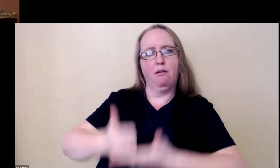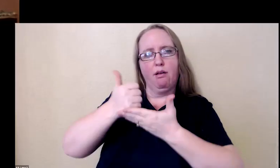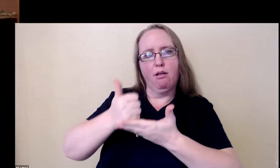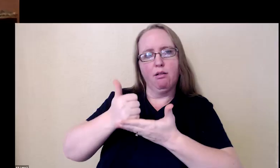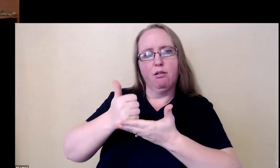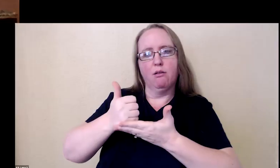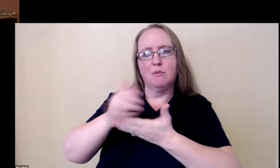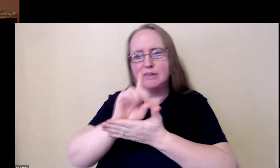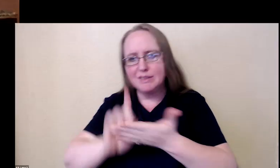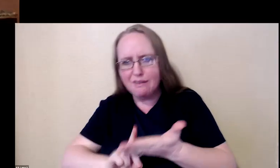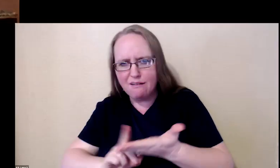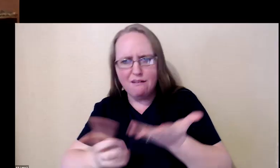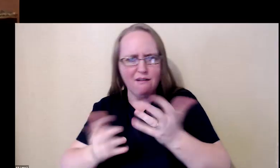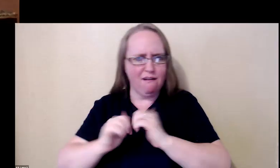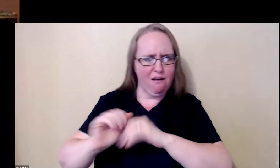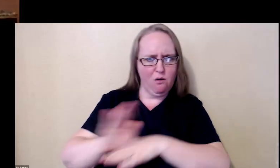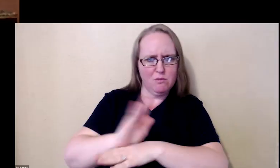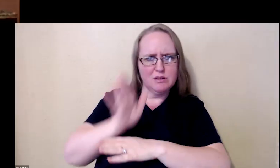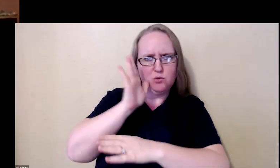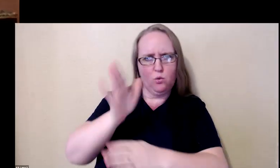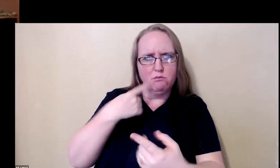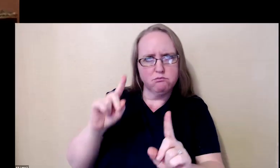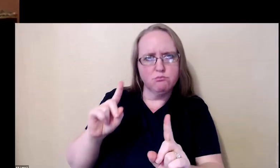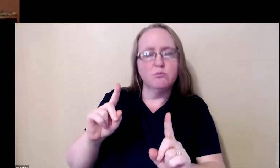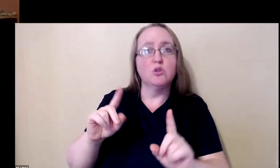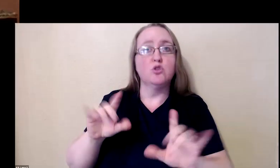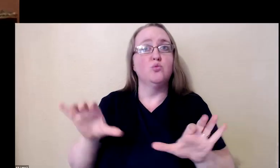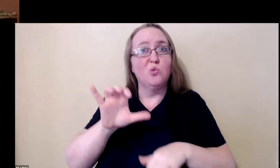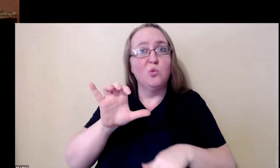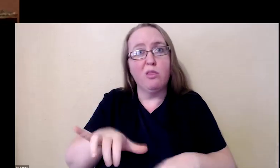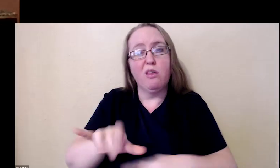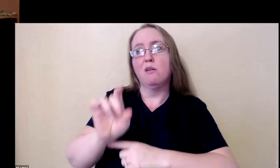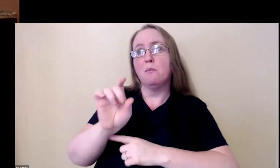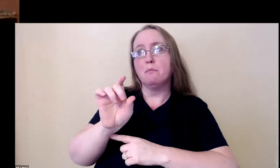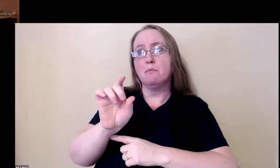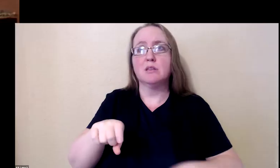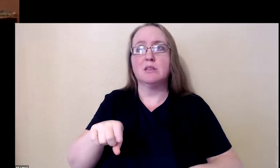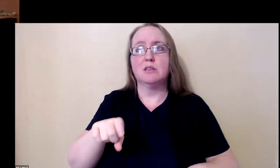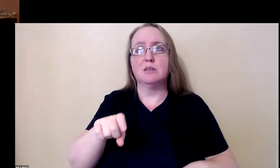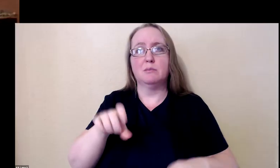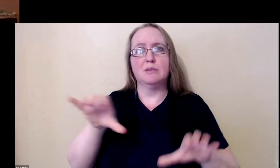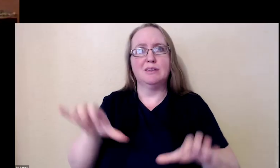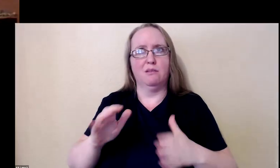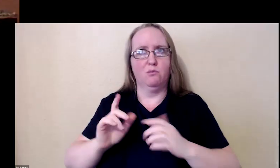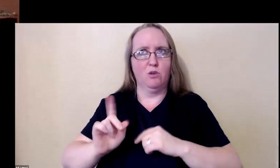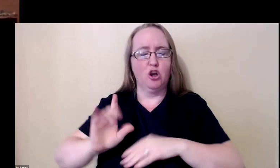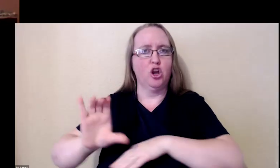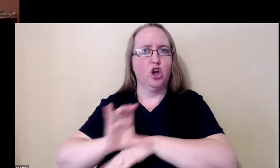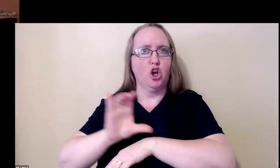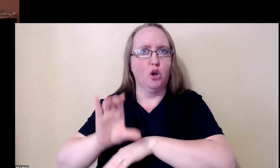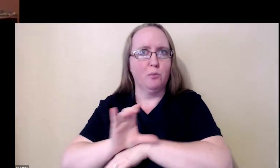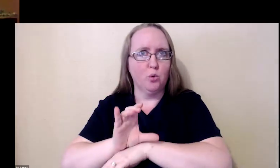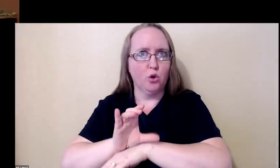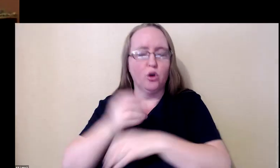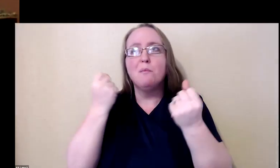design how the business is going to work. In order to do that, it has to be done on a computer. Many of my